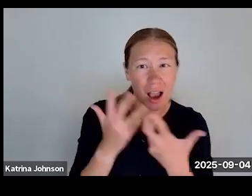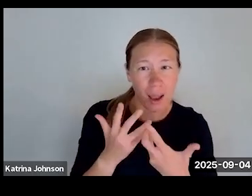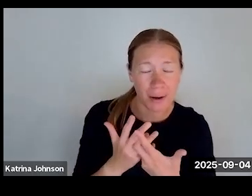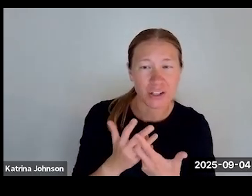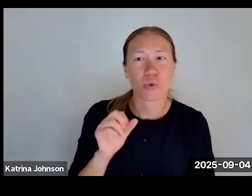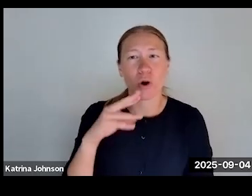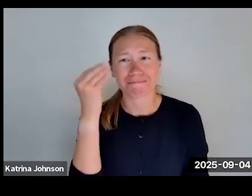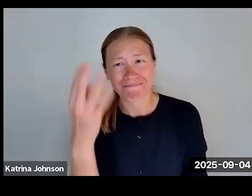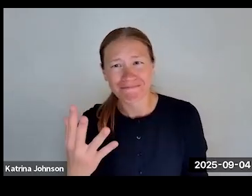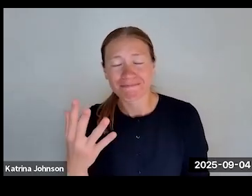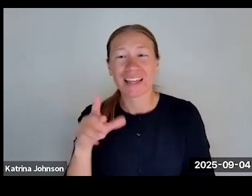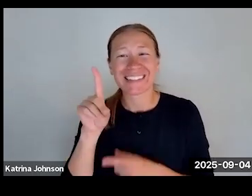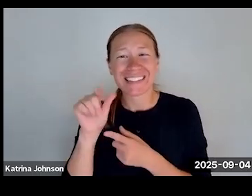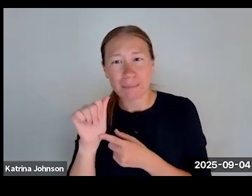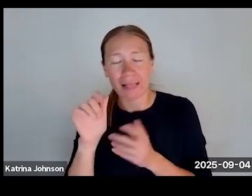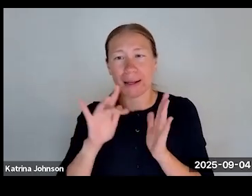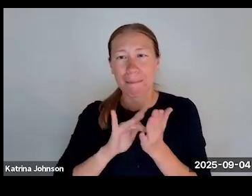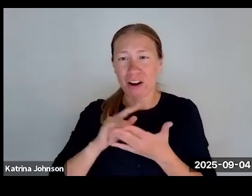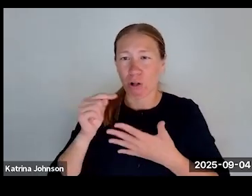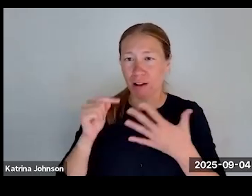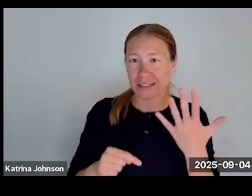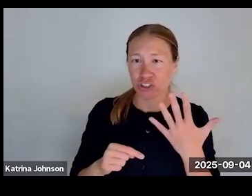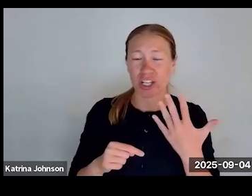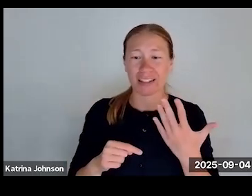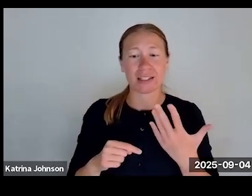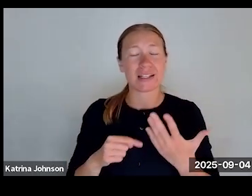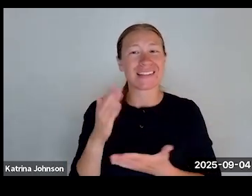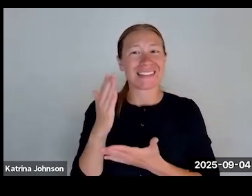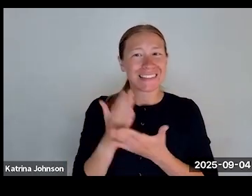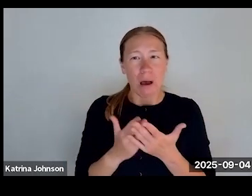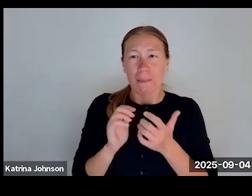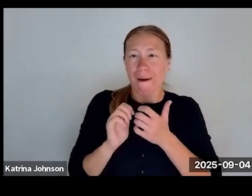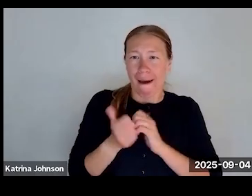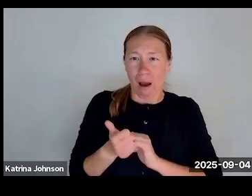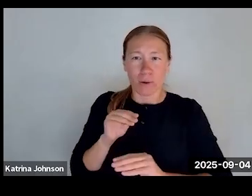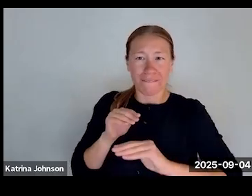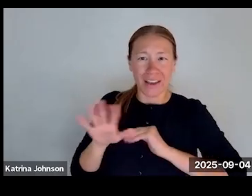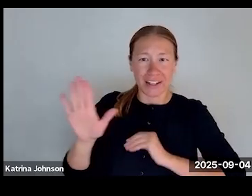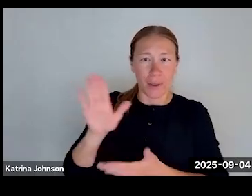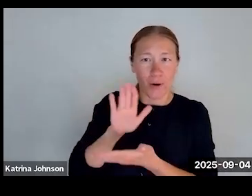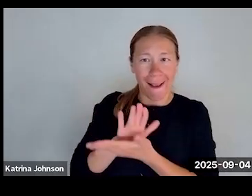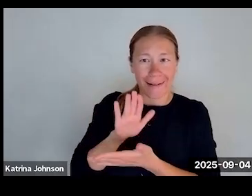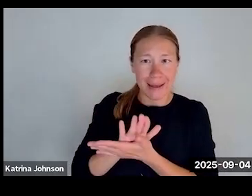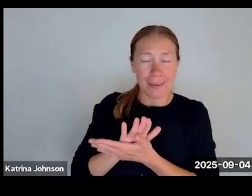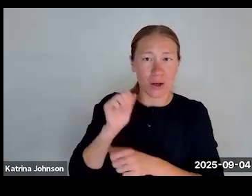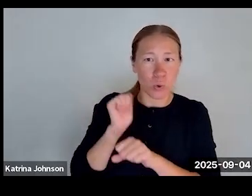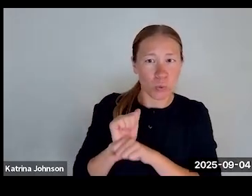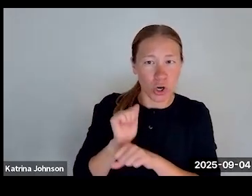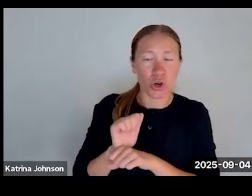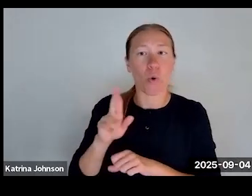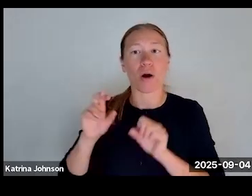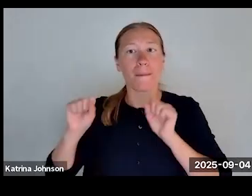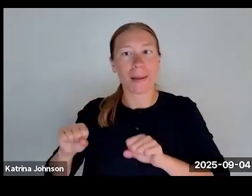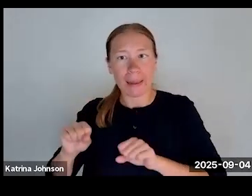that a disability or medical condition is in some way affecting their academic performance or ability to